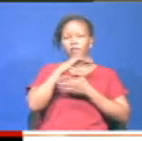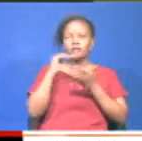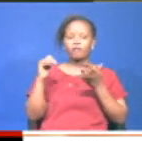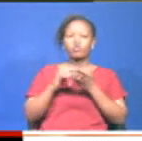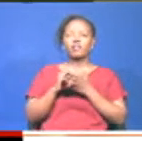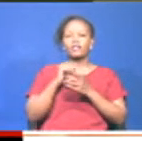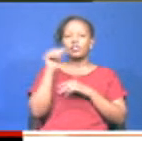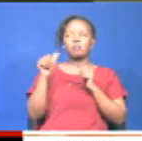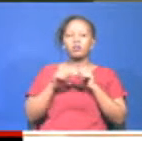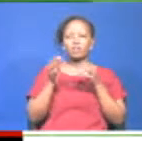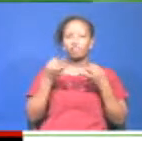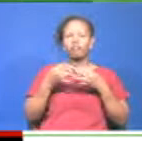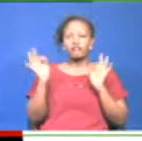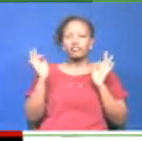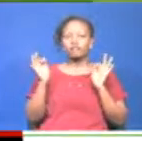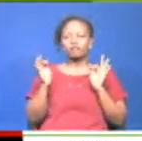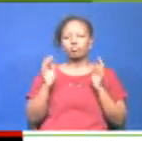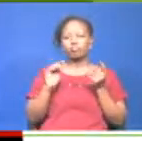free transfer.